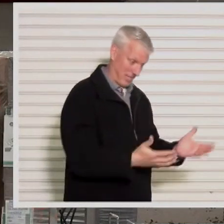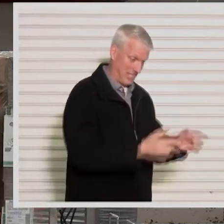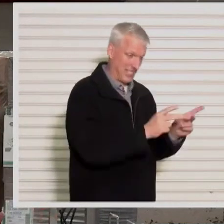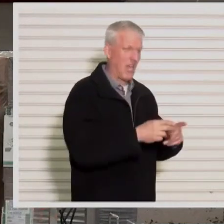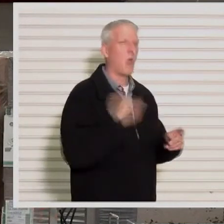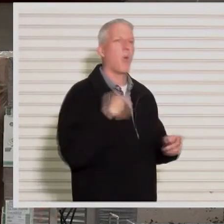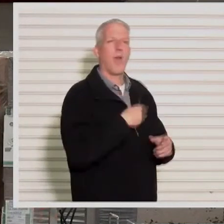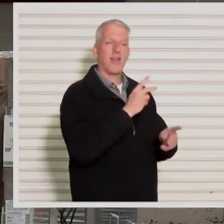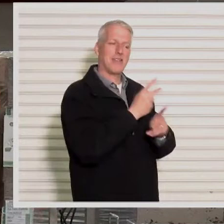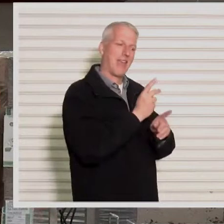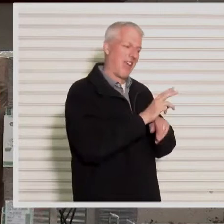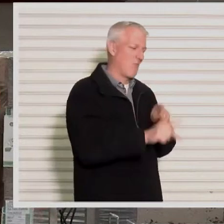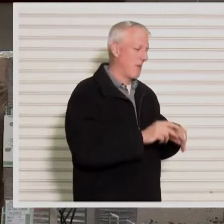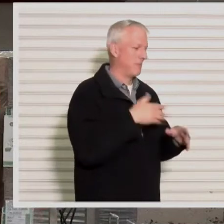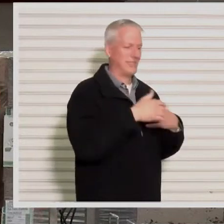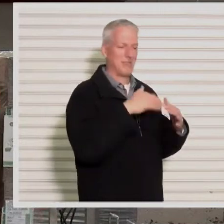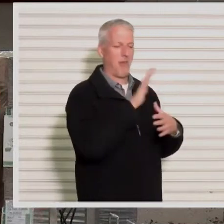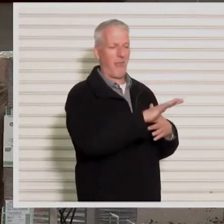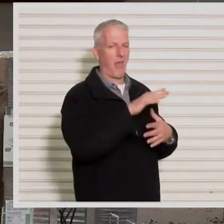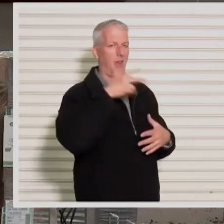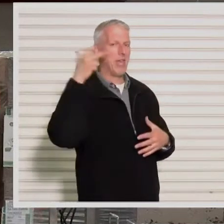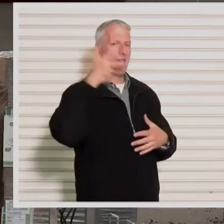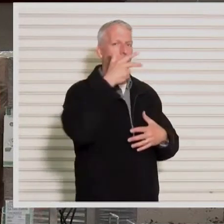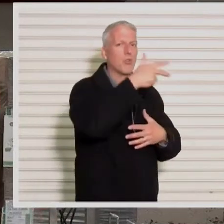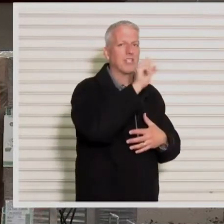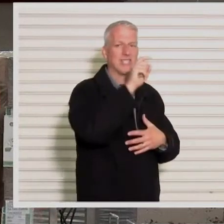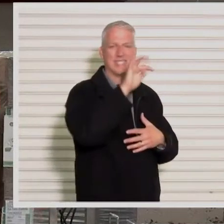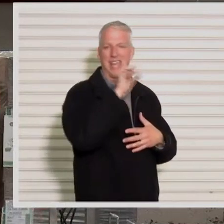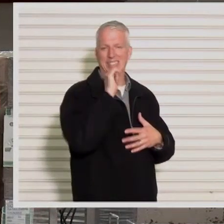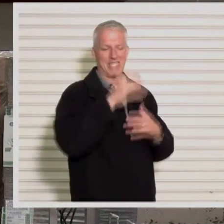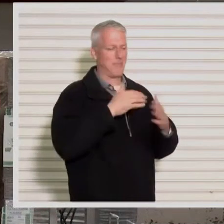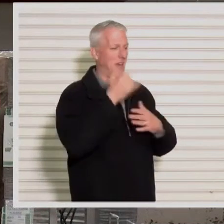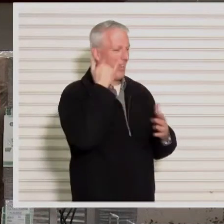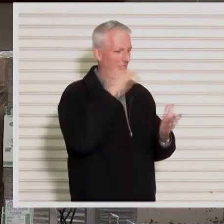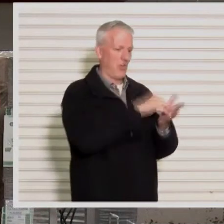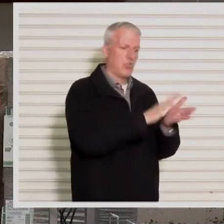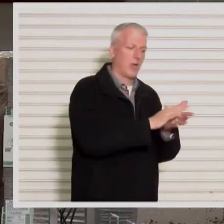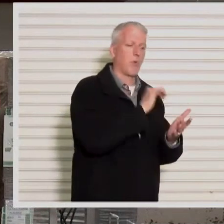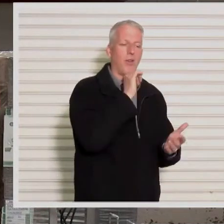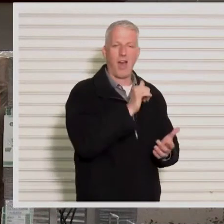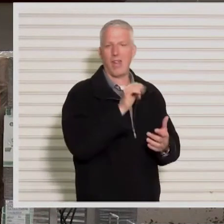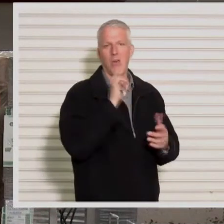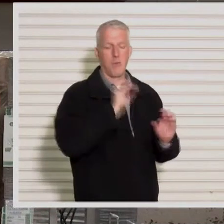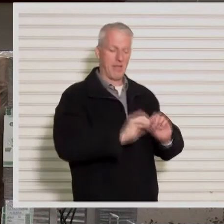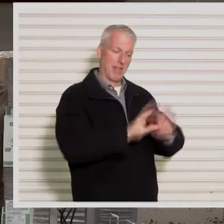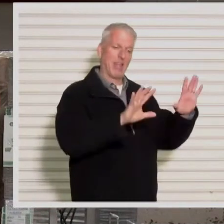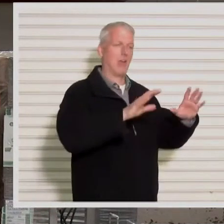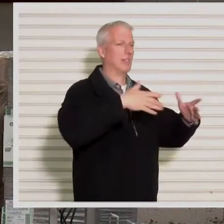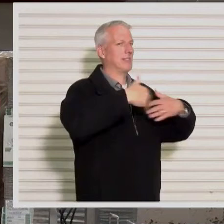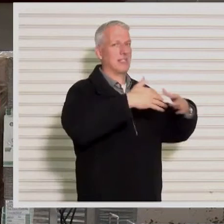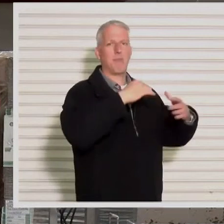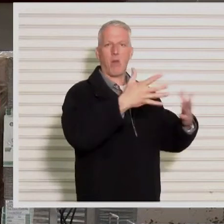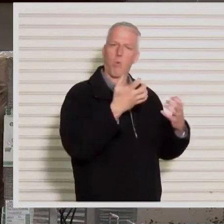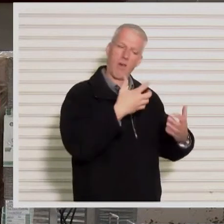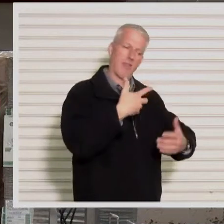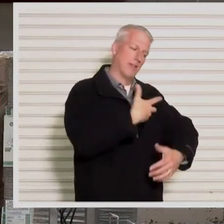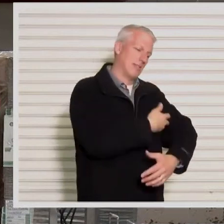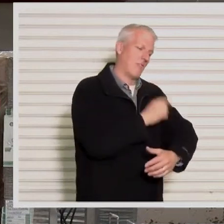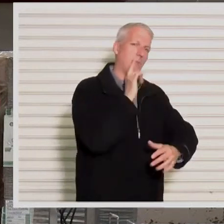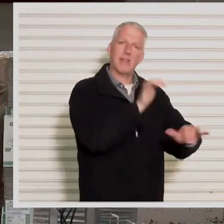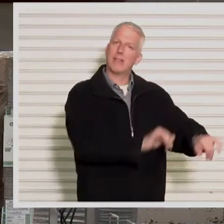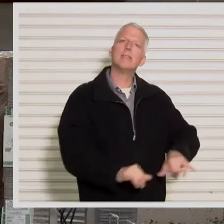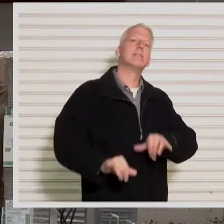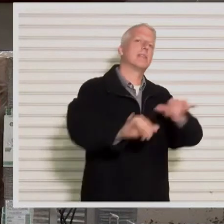people regardless of their immigration status. I want to make that crystal clear. And by the way, I want to make something else crystal clear, not only the safety and the